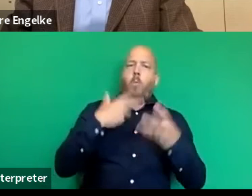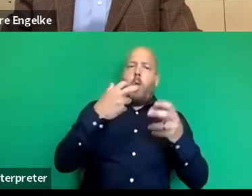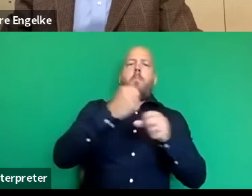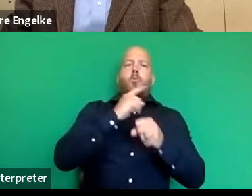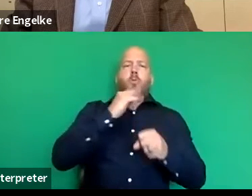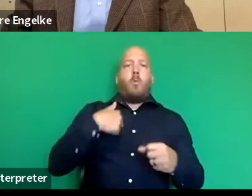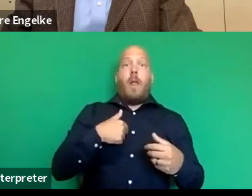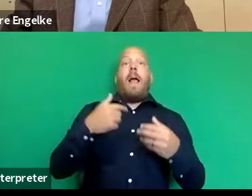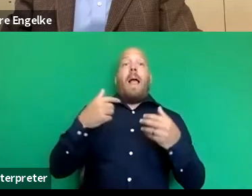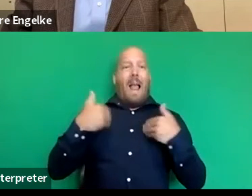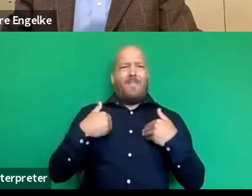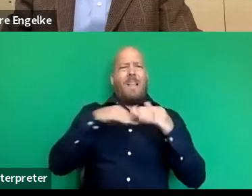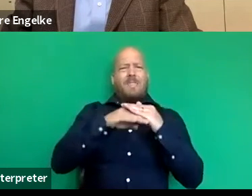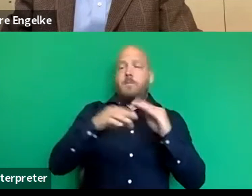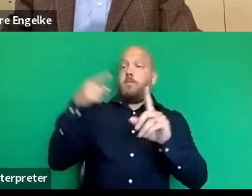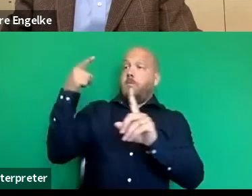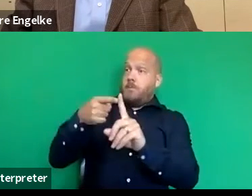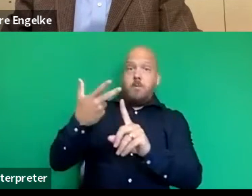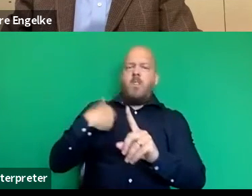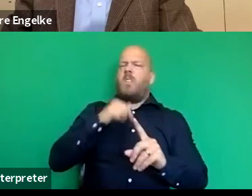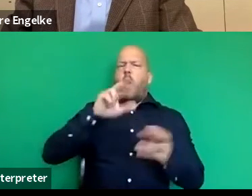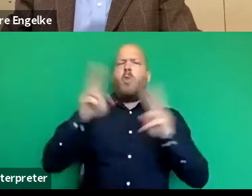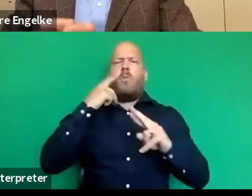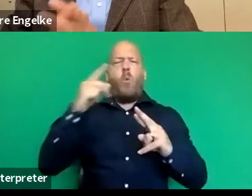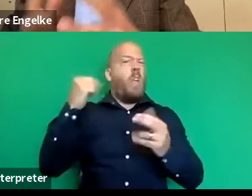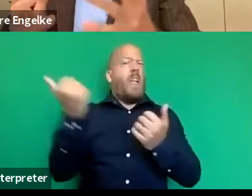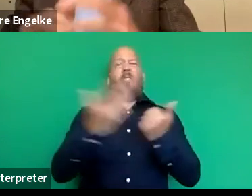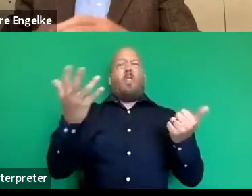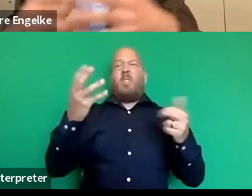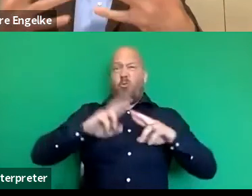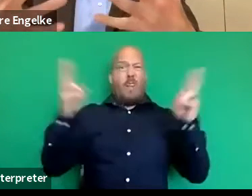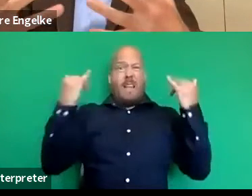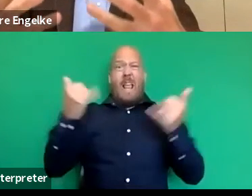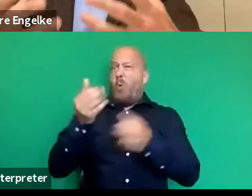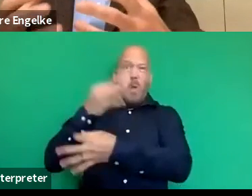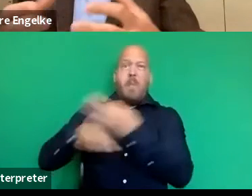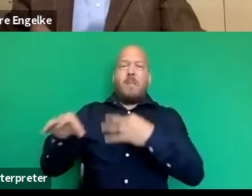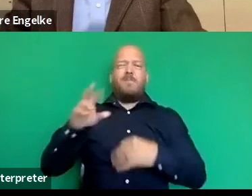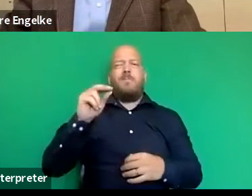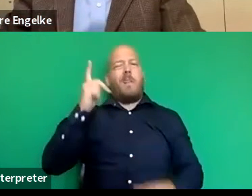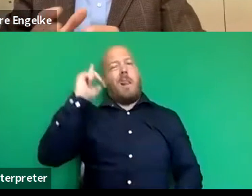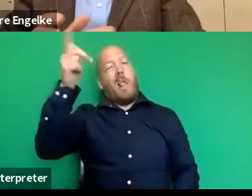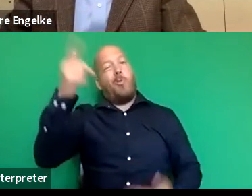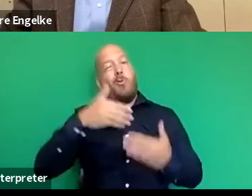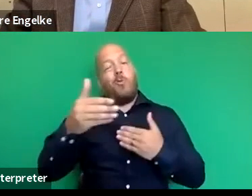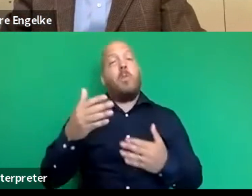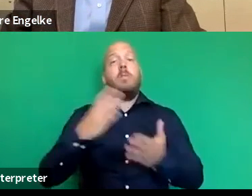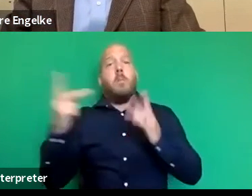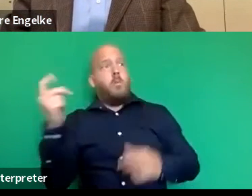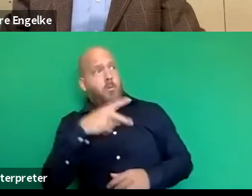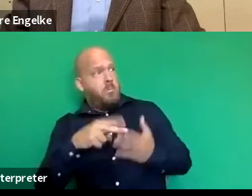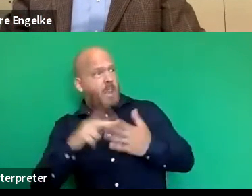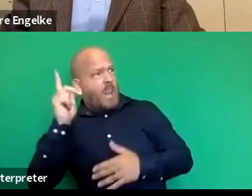later, someone asked the same question. We said, yeah, it's not ready. It's going to be 5 years. And as Linda said, well, okay, now it's getting better and better and better the closer we get to